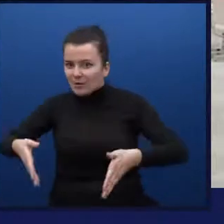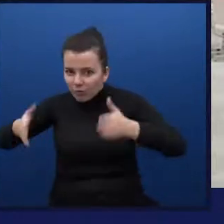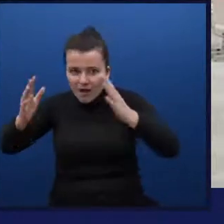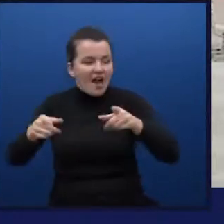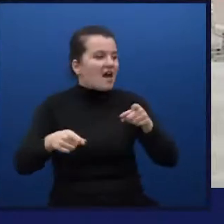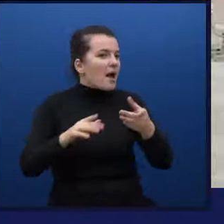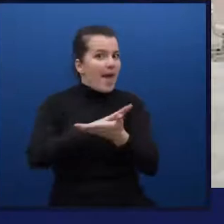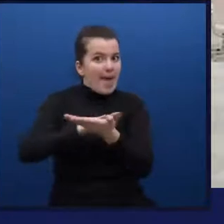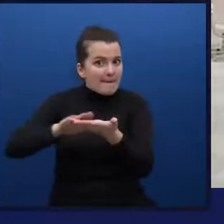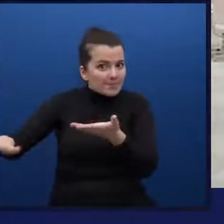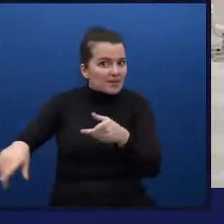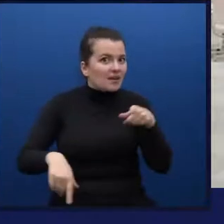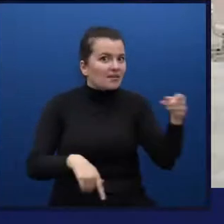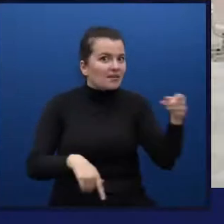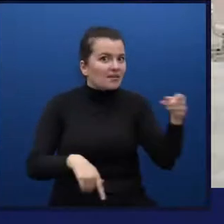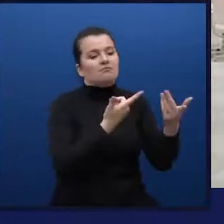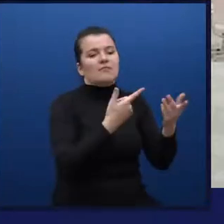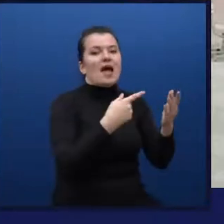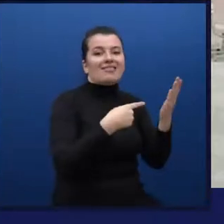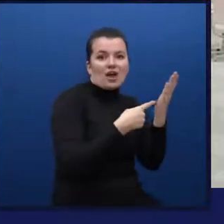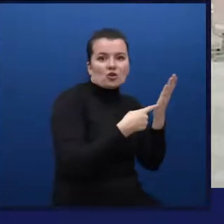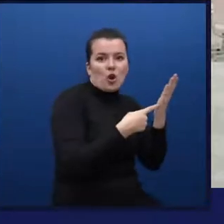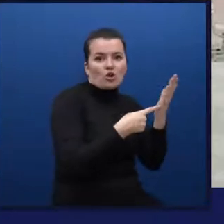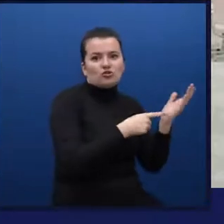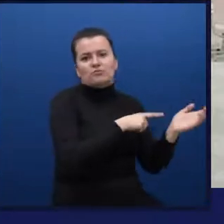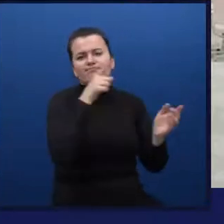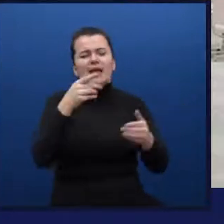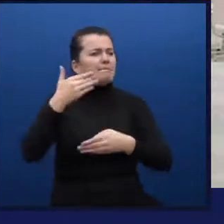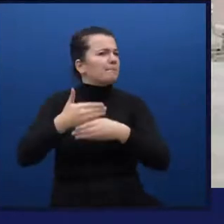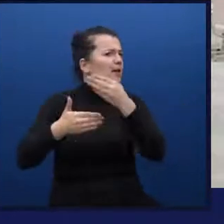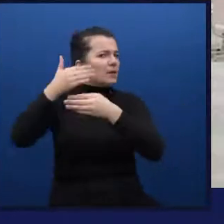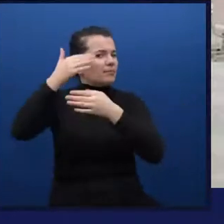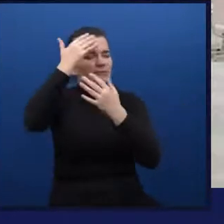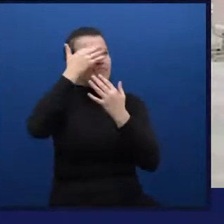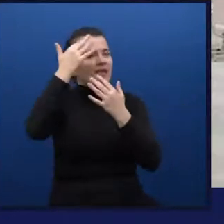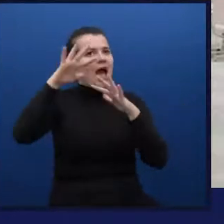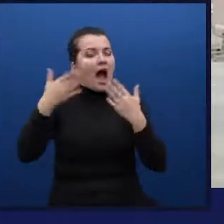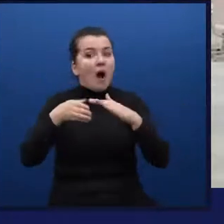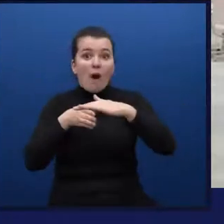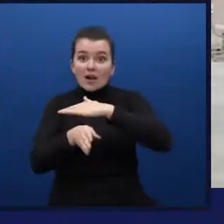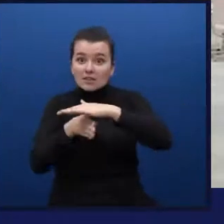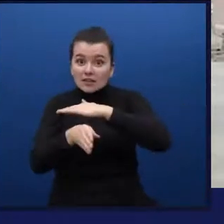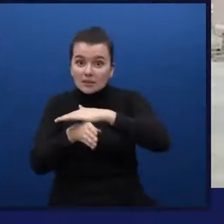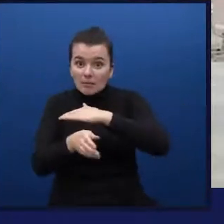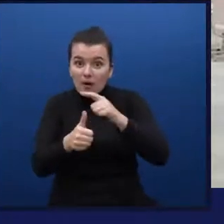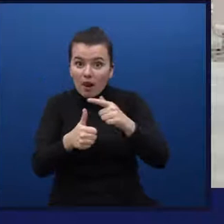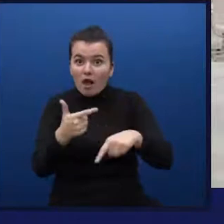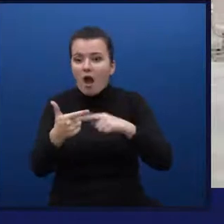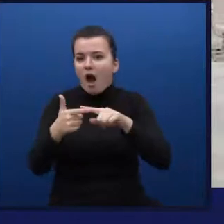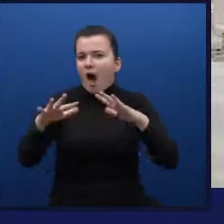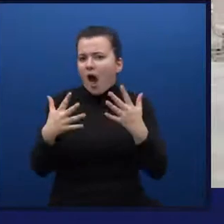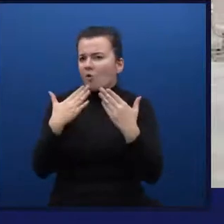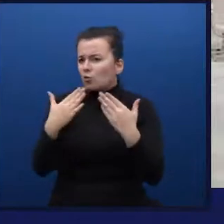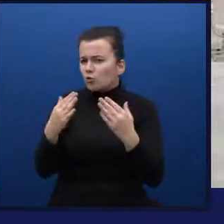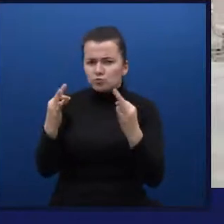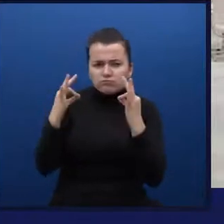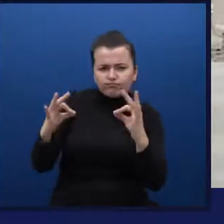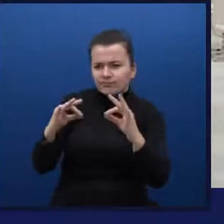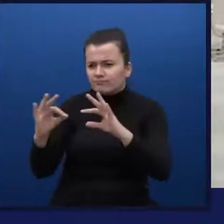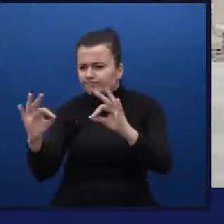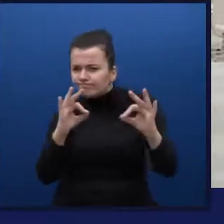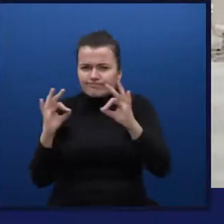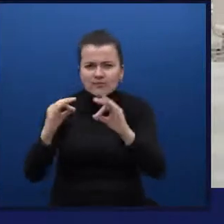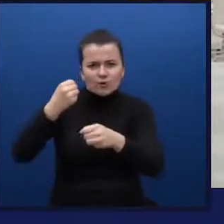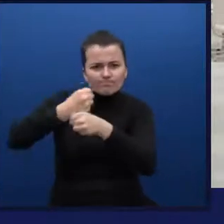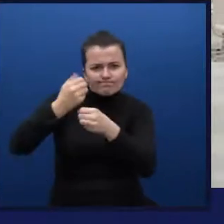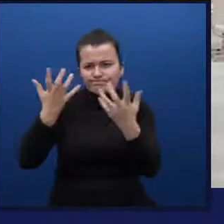these spaces were accessible, usable, and you know, using technology to